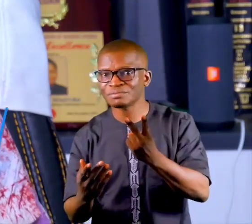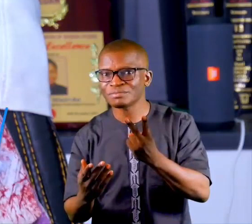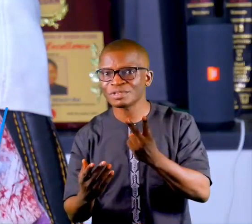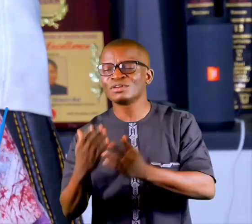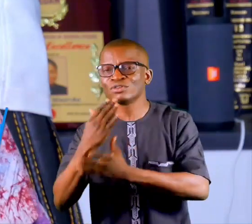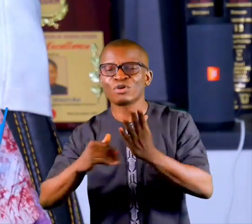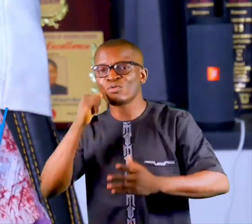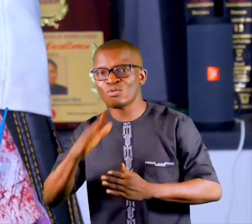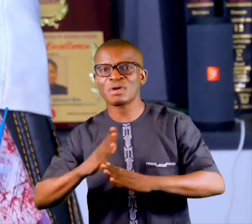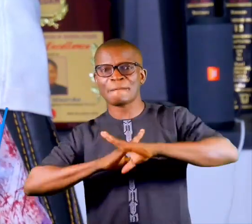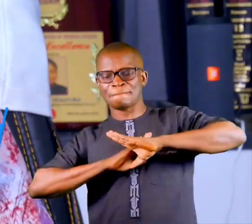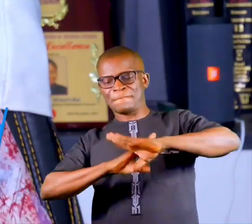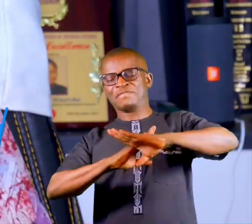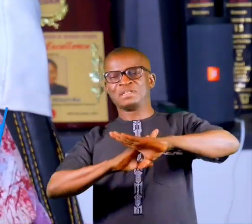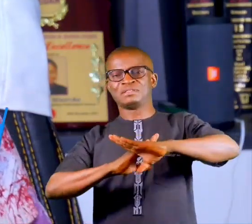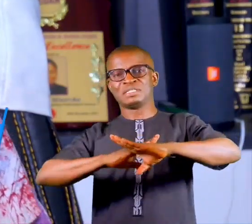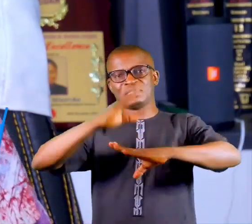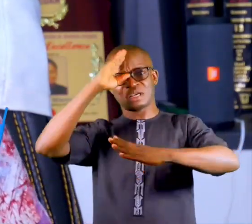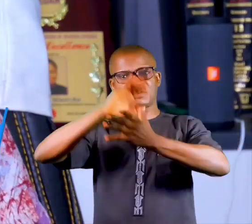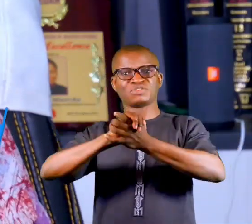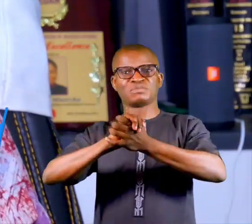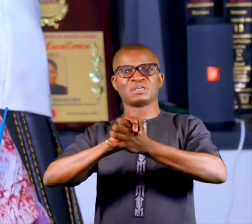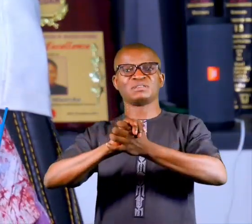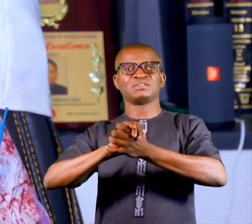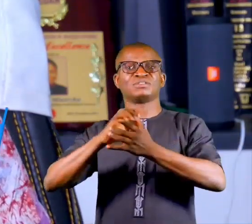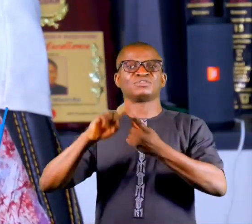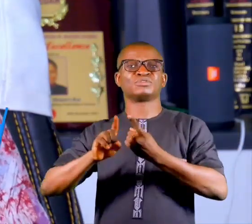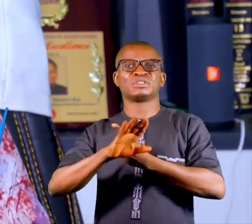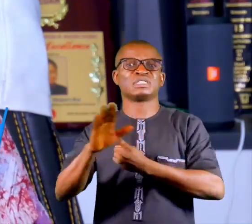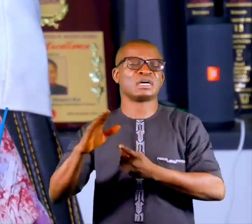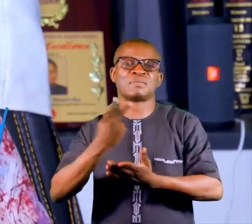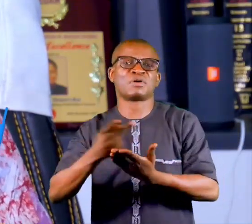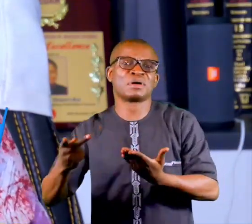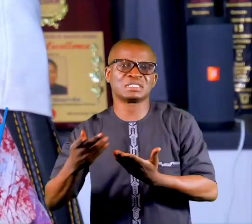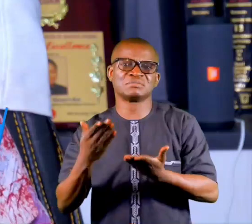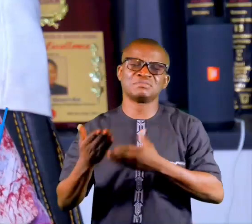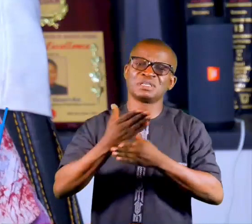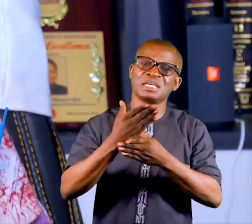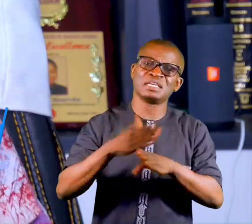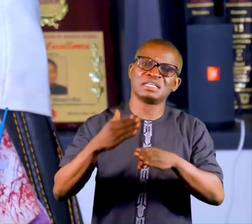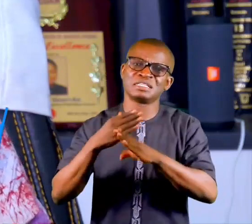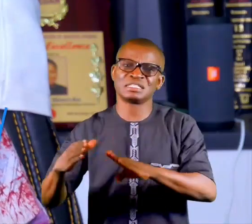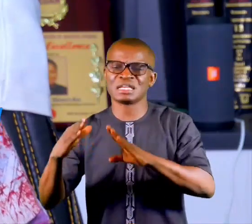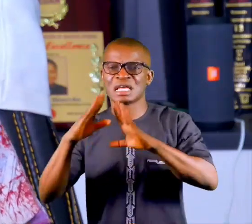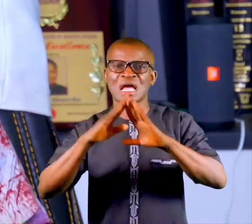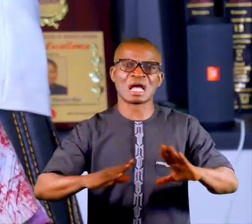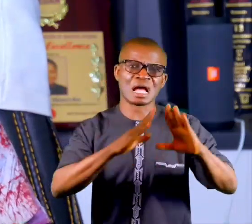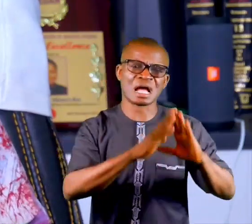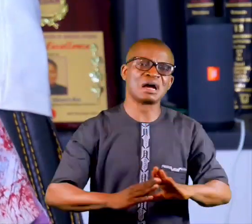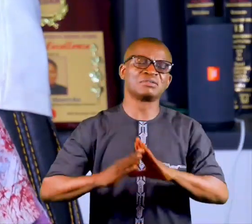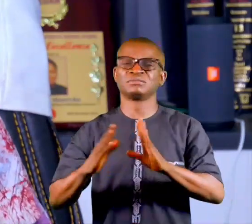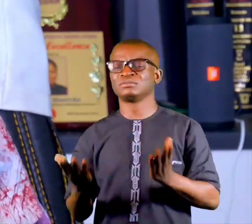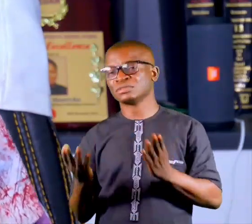preventing men access to their shared property, whether it's their shared house or shared accommodation. We've seen